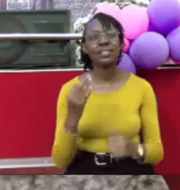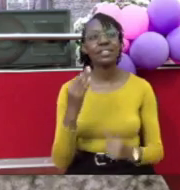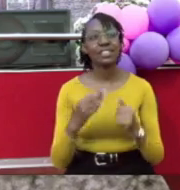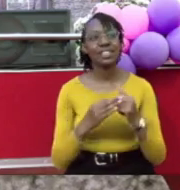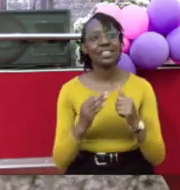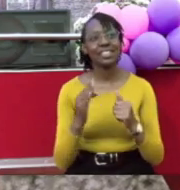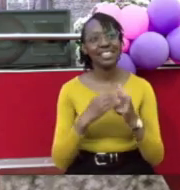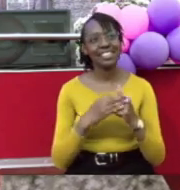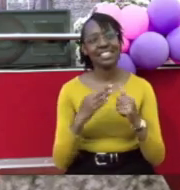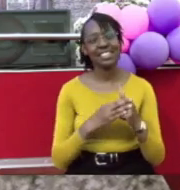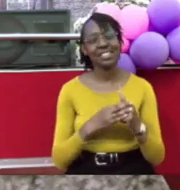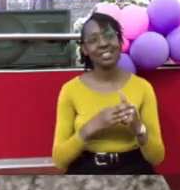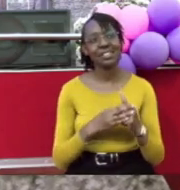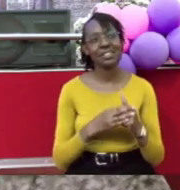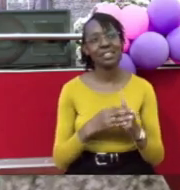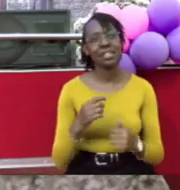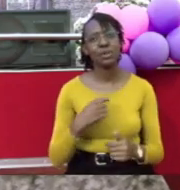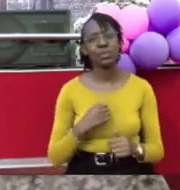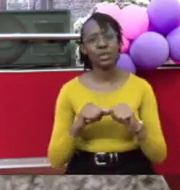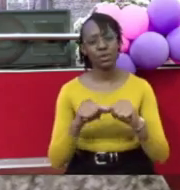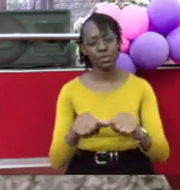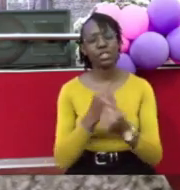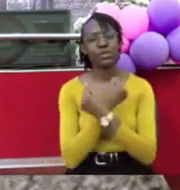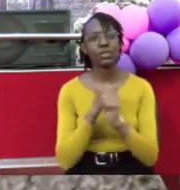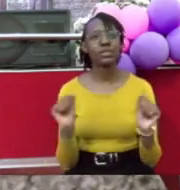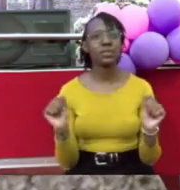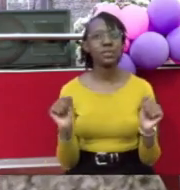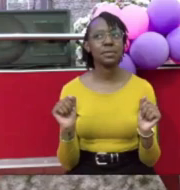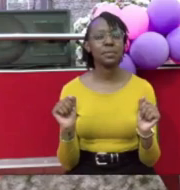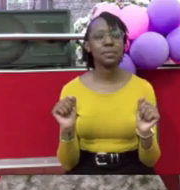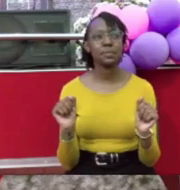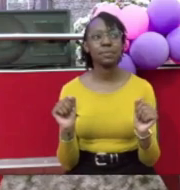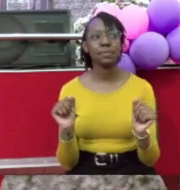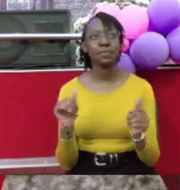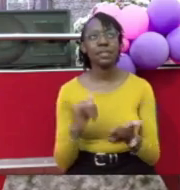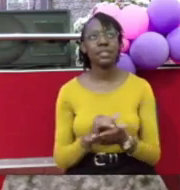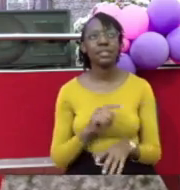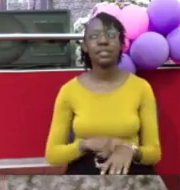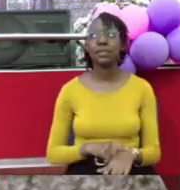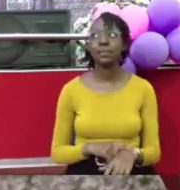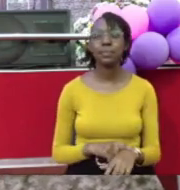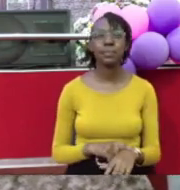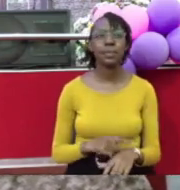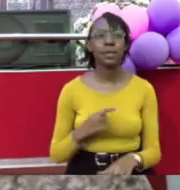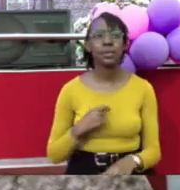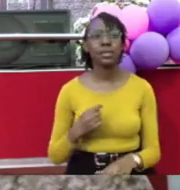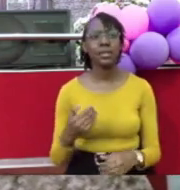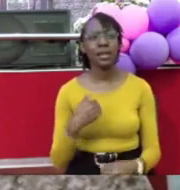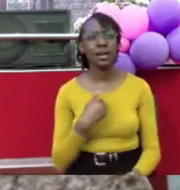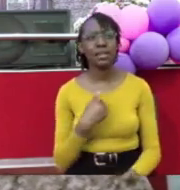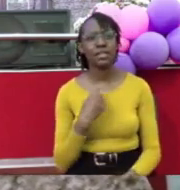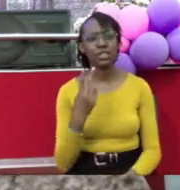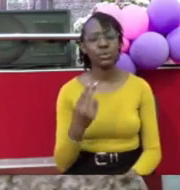1988. Aha, 88. And I'm still saved now. Nimeokoka hadi leo. That time I had two children and I wanted a